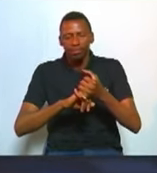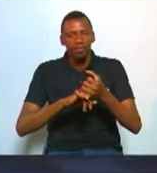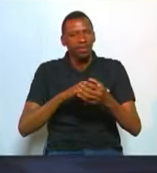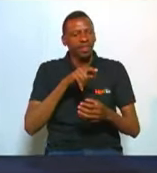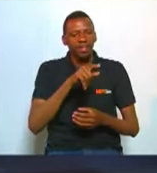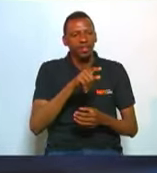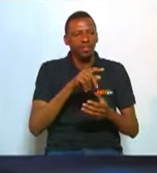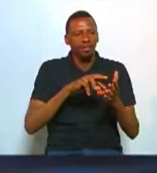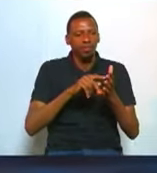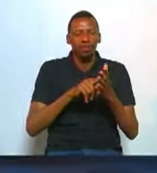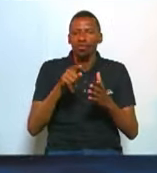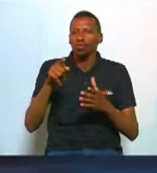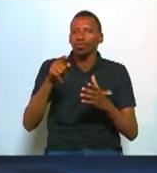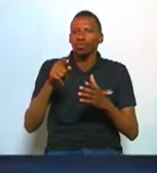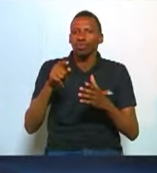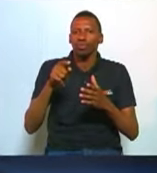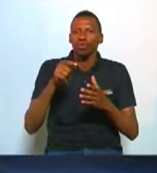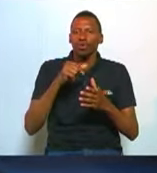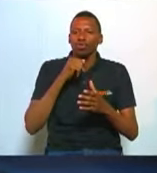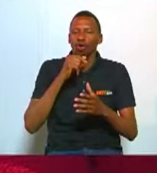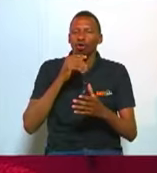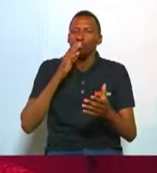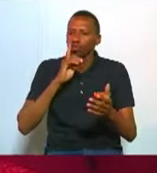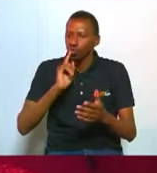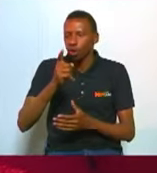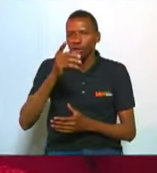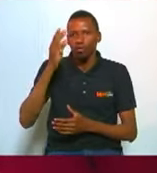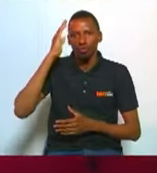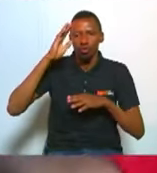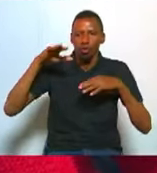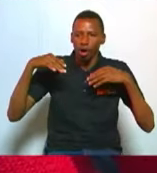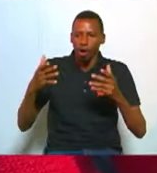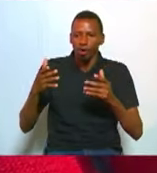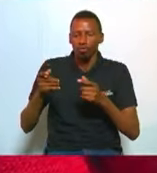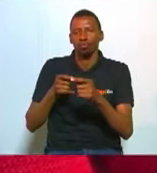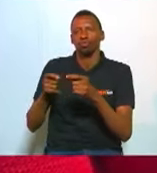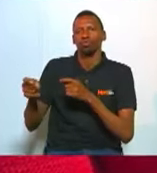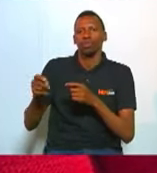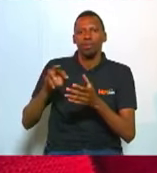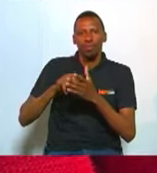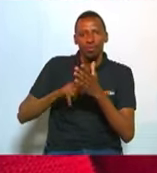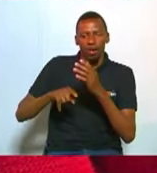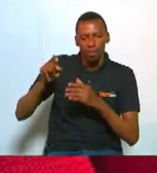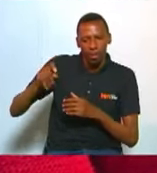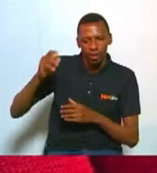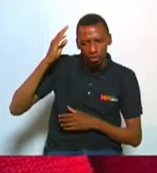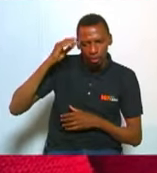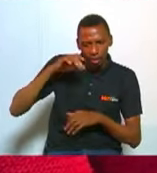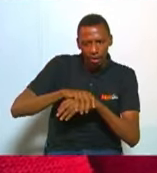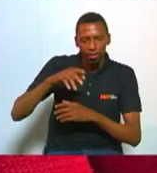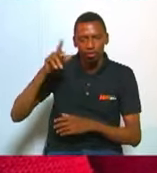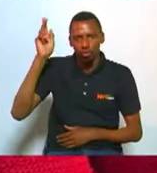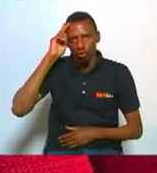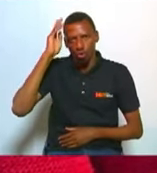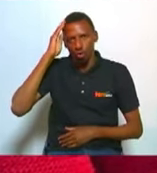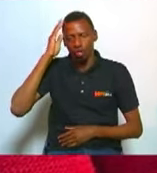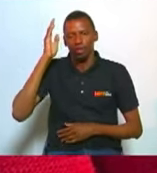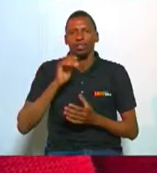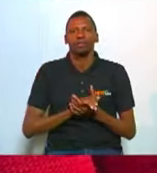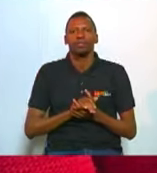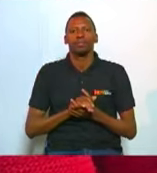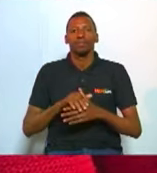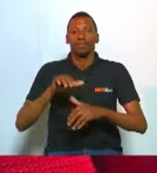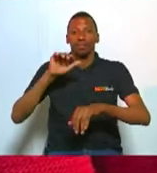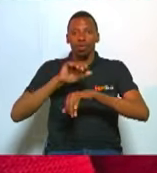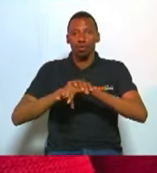that you know how to drive it. So you have to seek knowledge. Hallelujah. Good marriage